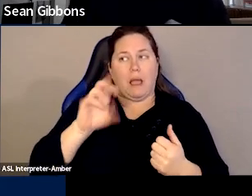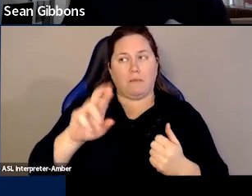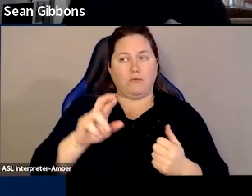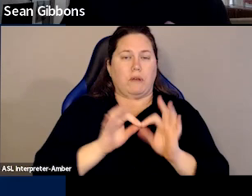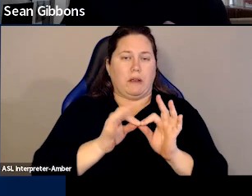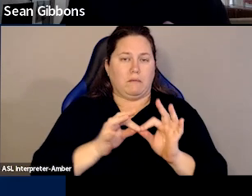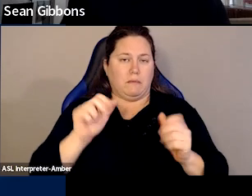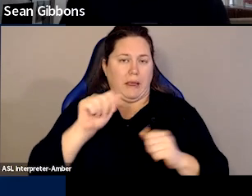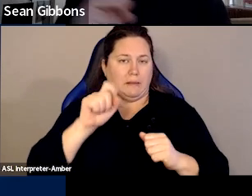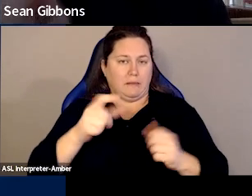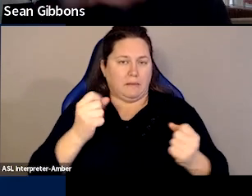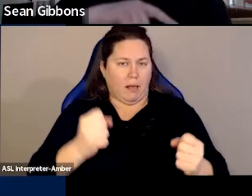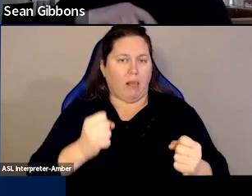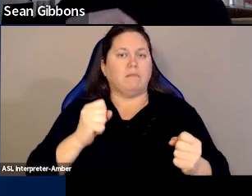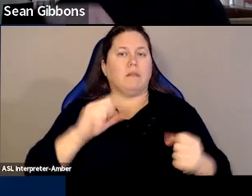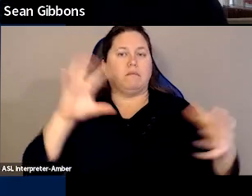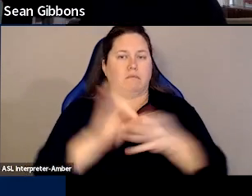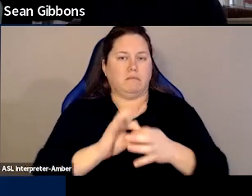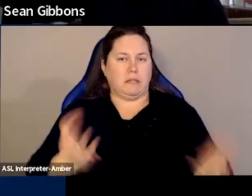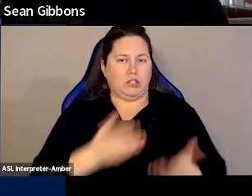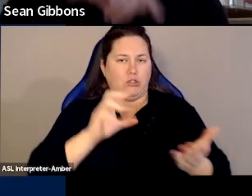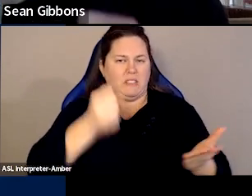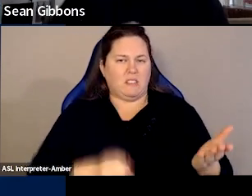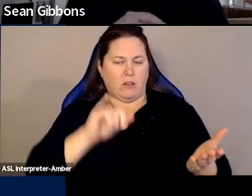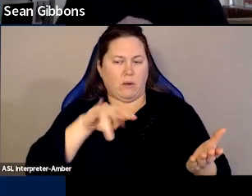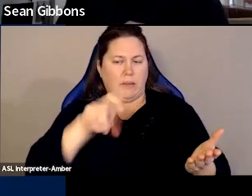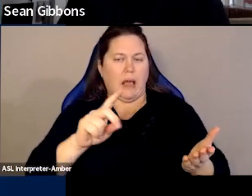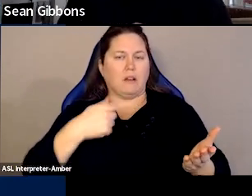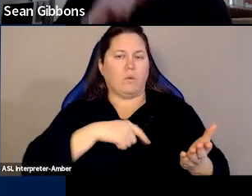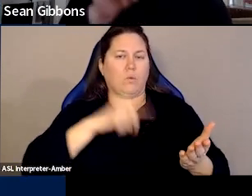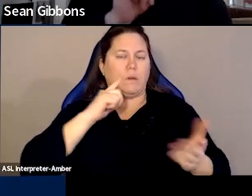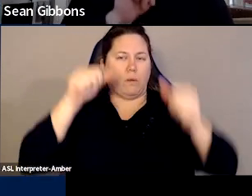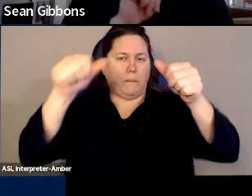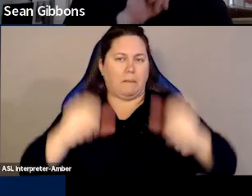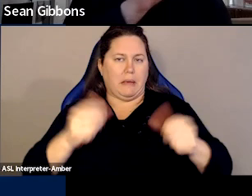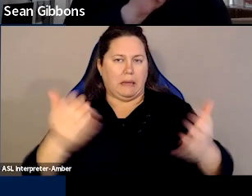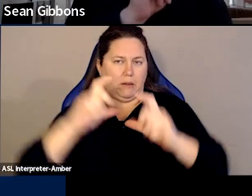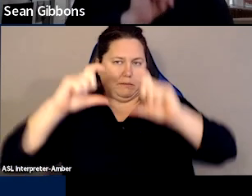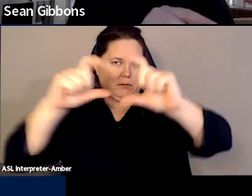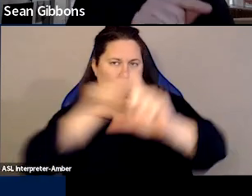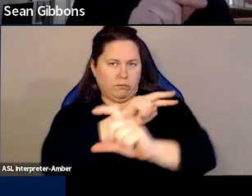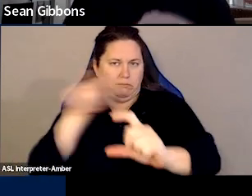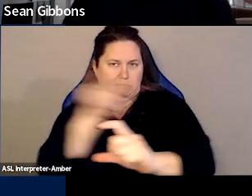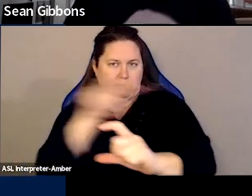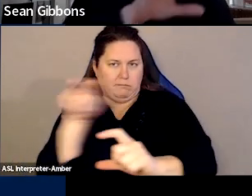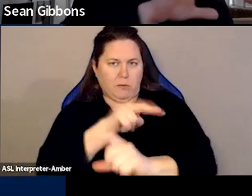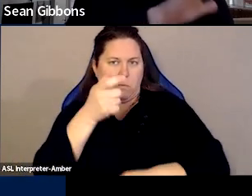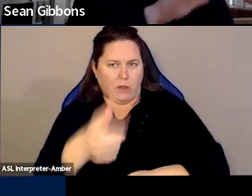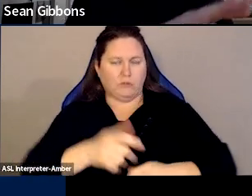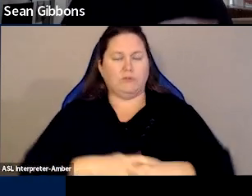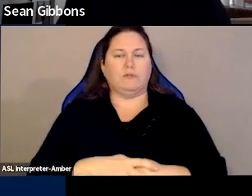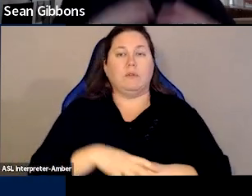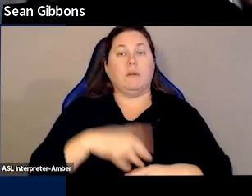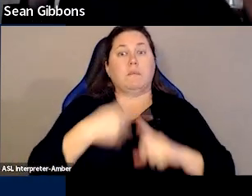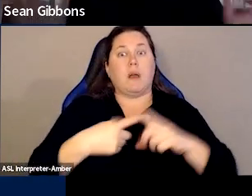in from Southern Indiana. And so if you have need, we'll have her pinned up here so that you can watch her. You can also check out closed captioning. And then one